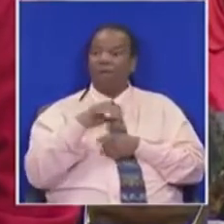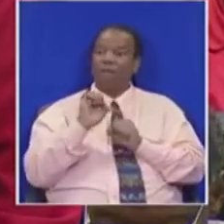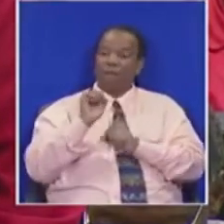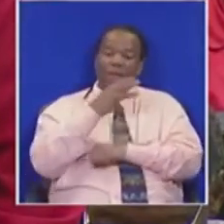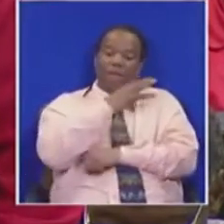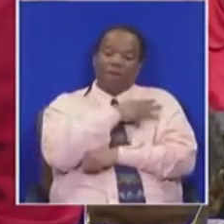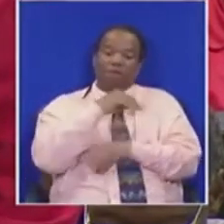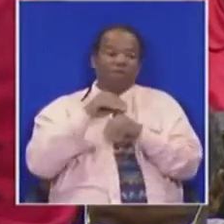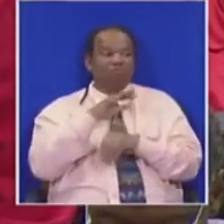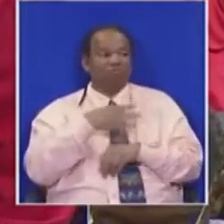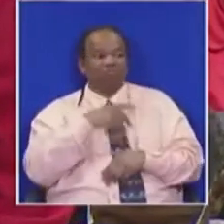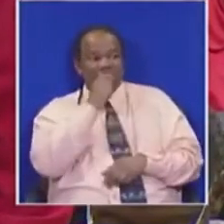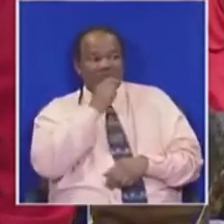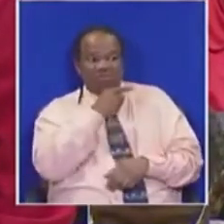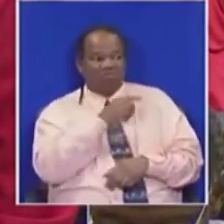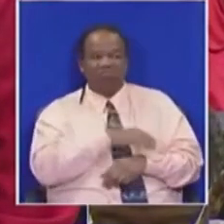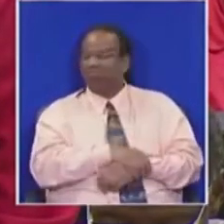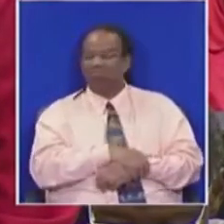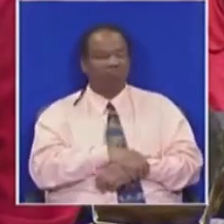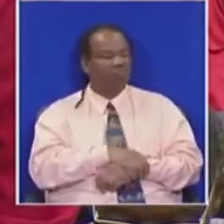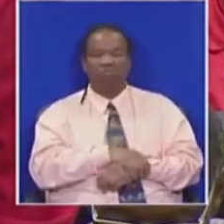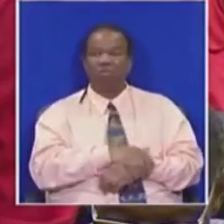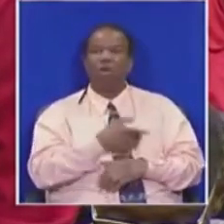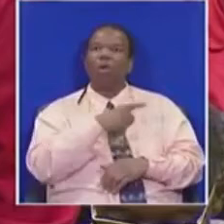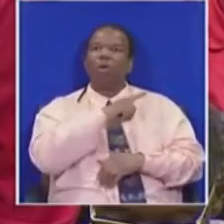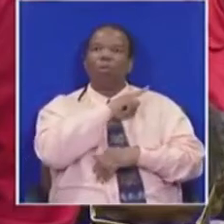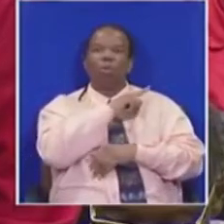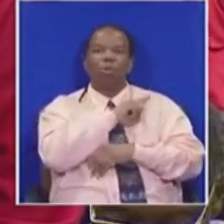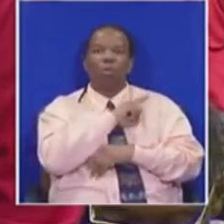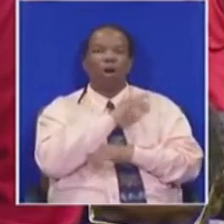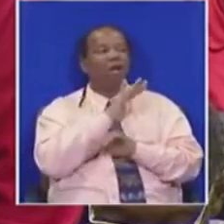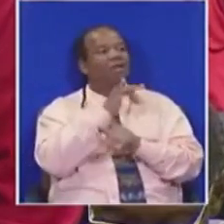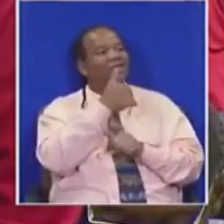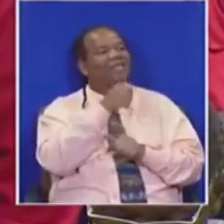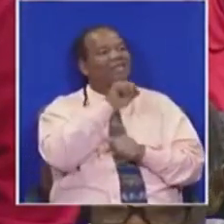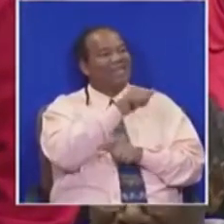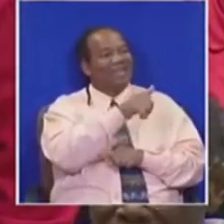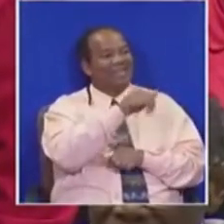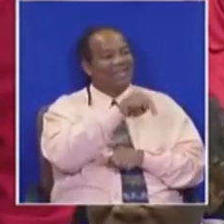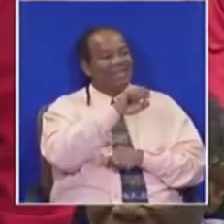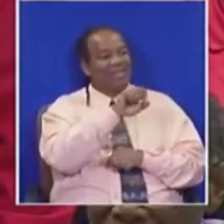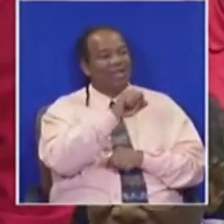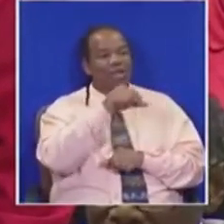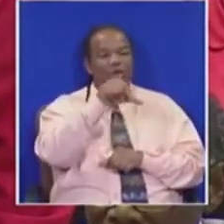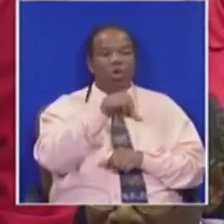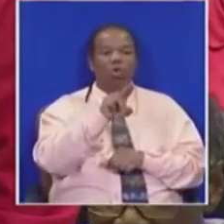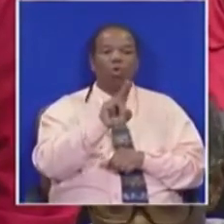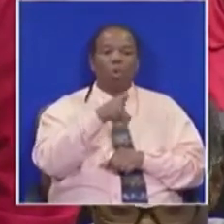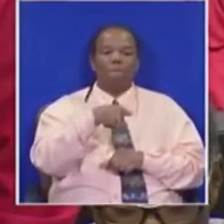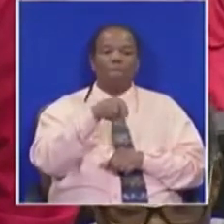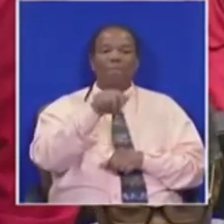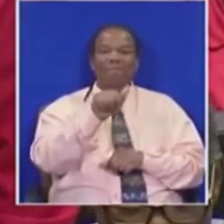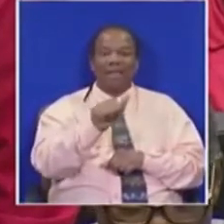part of that distrust is because of the ANC's relationship with the Guptas. The TG of the